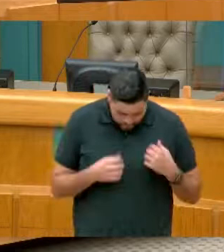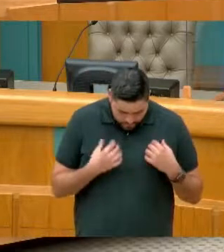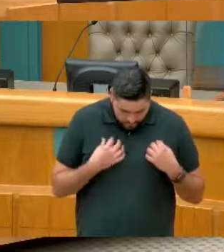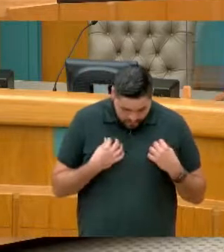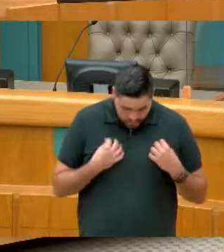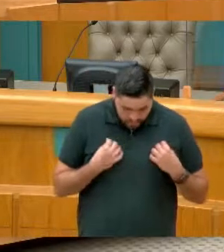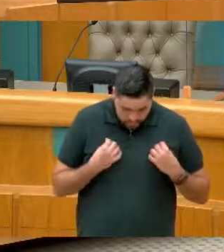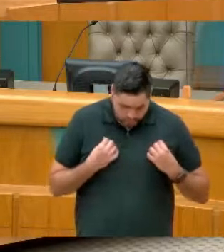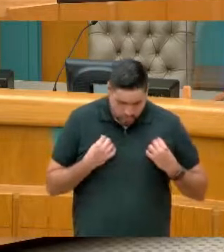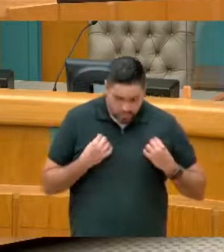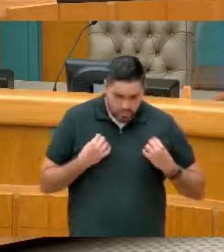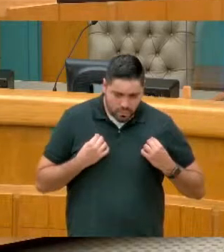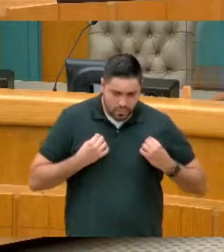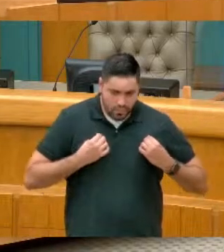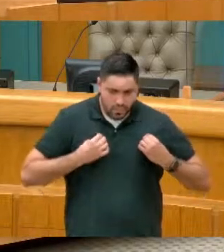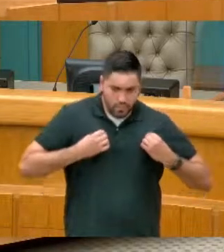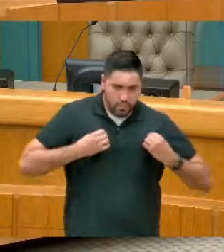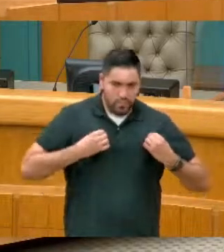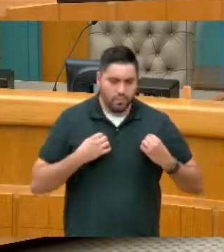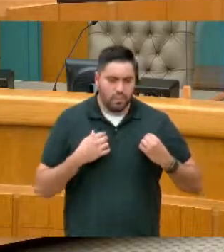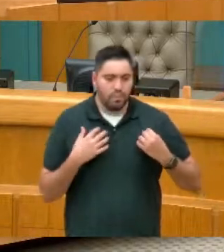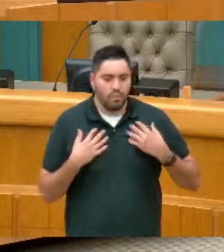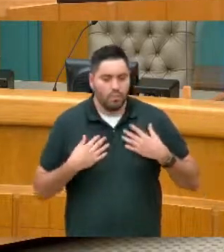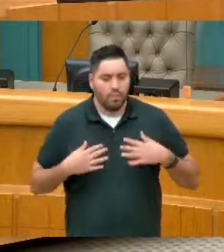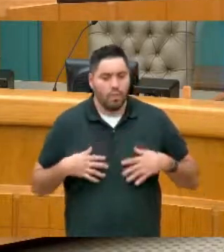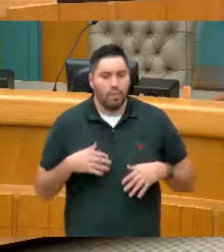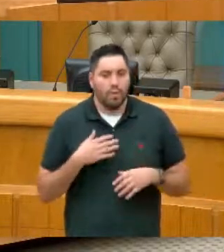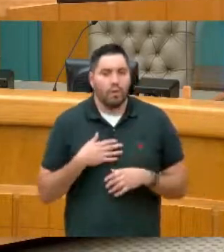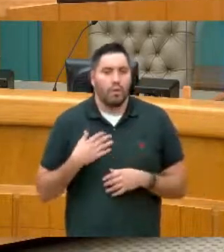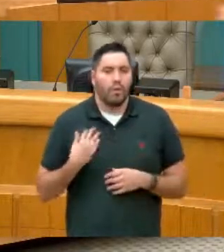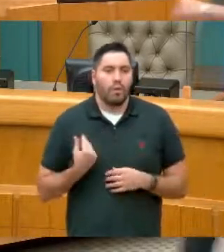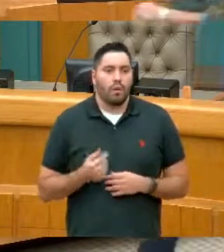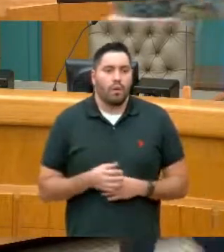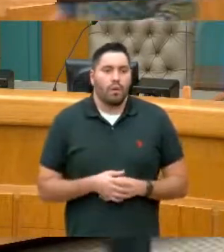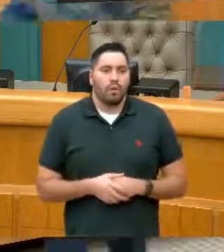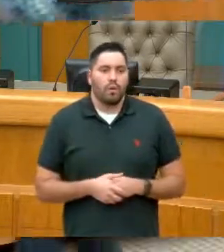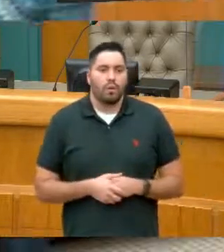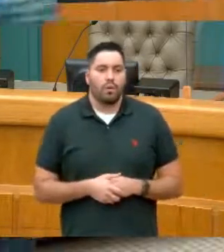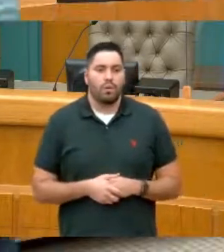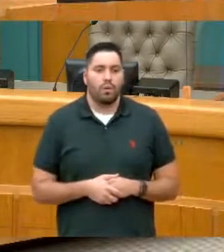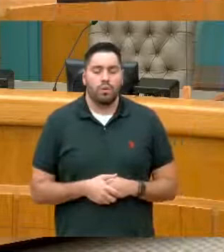stay upbeat, and as always, stay informed. Thank you.